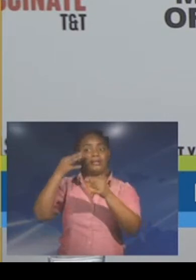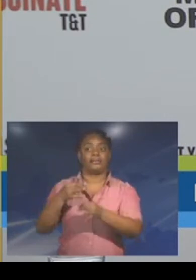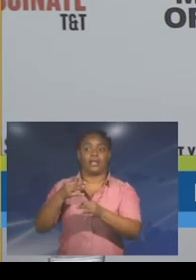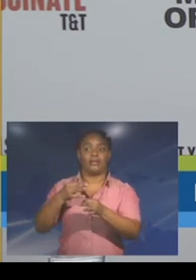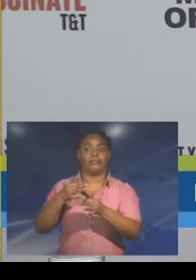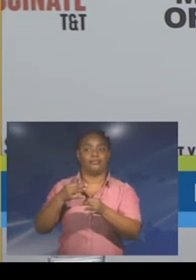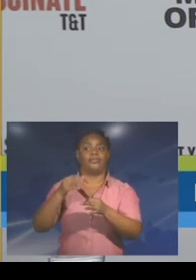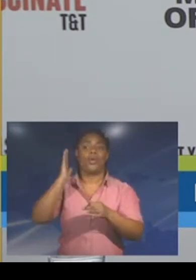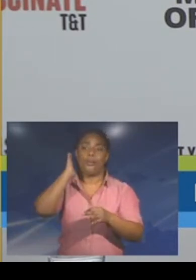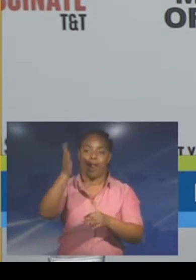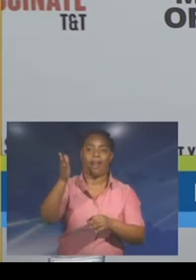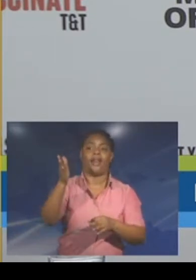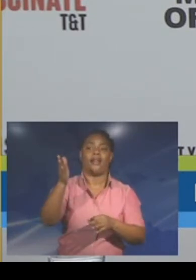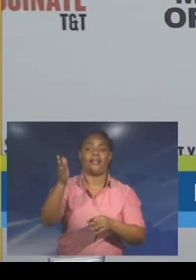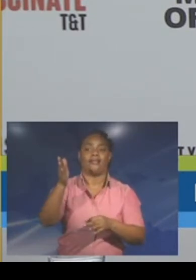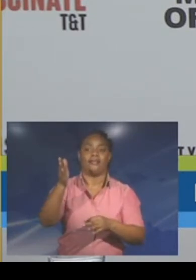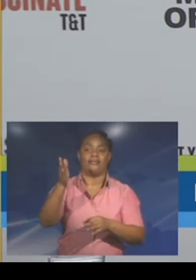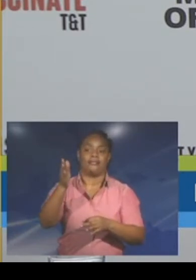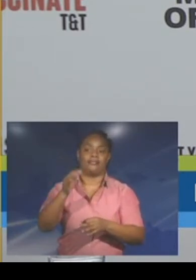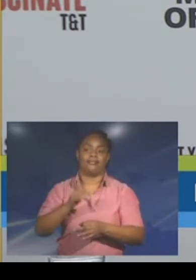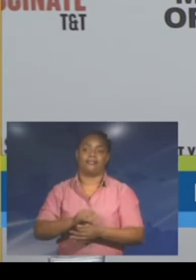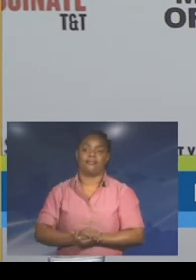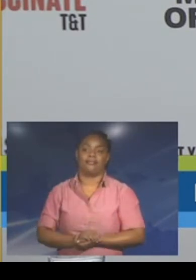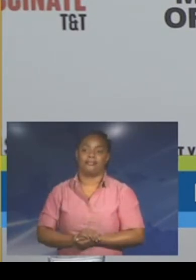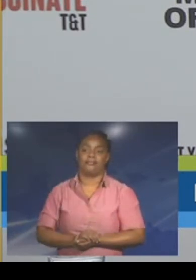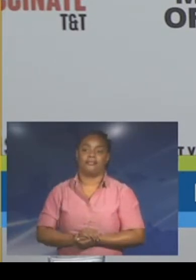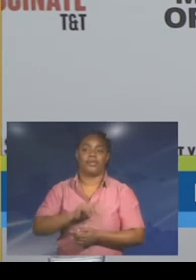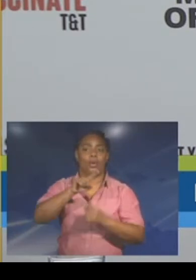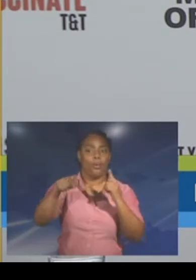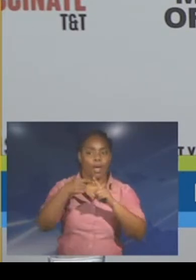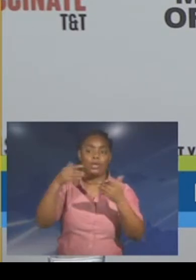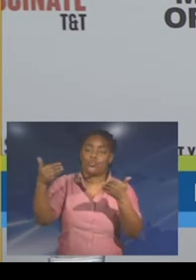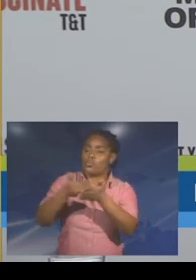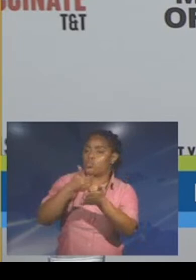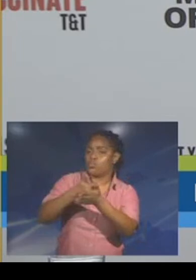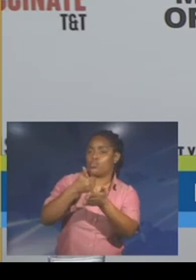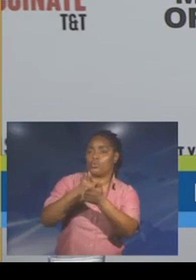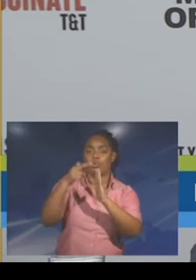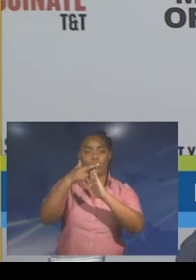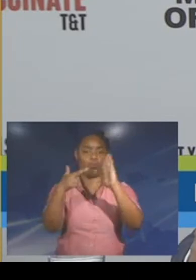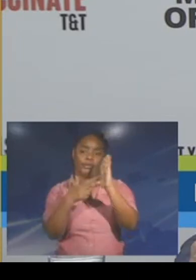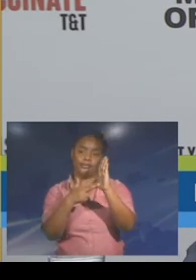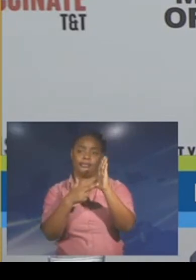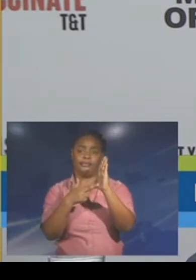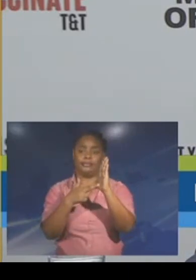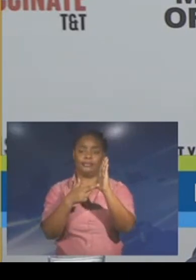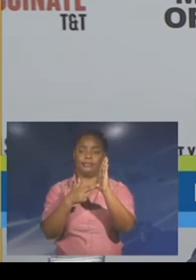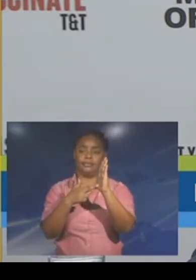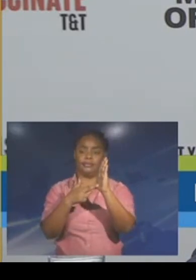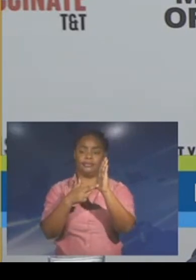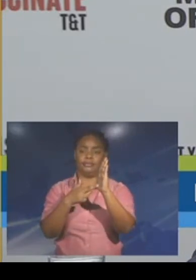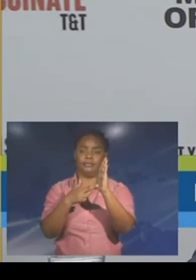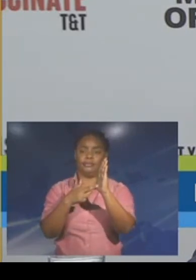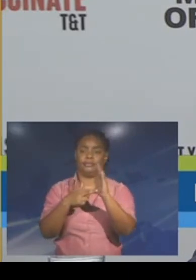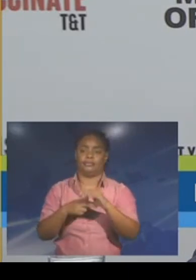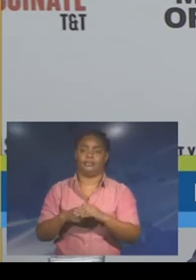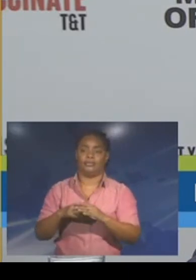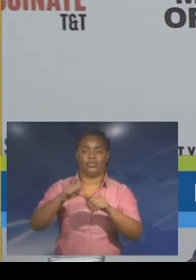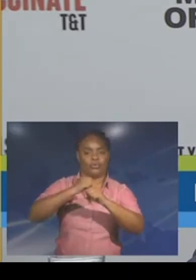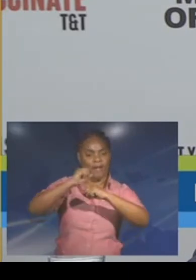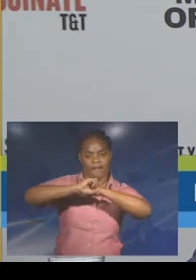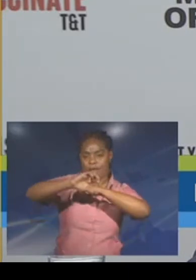the new regulations that will come out will still have masking as a feature,